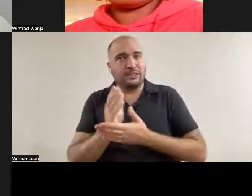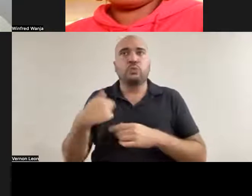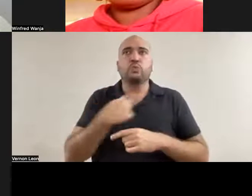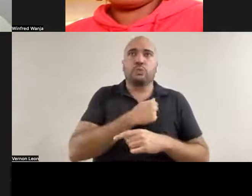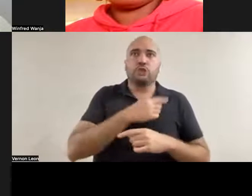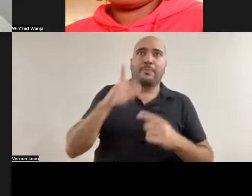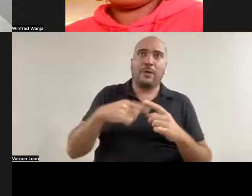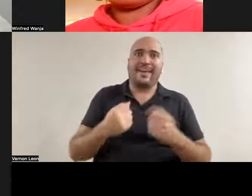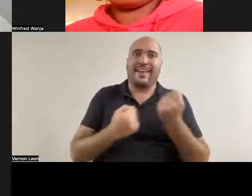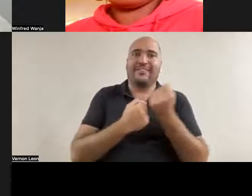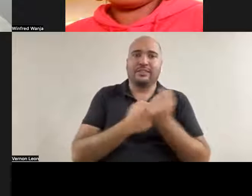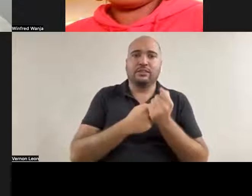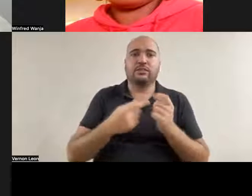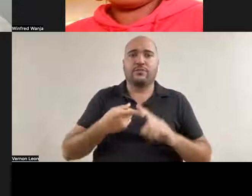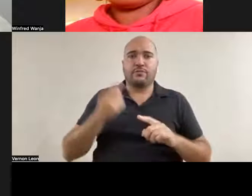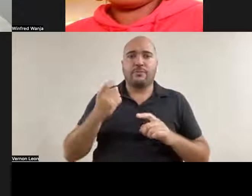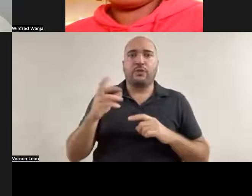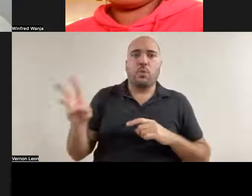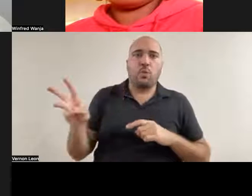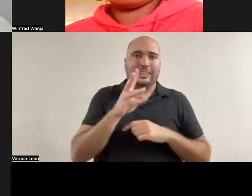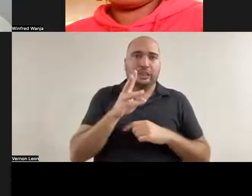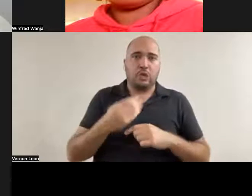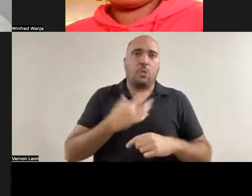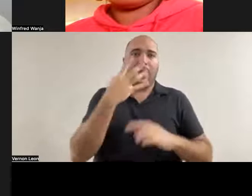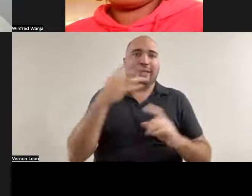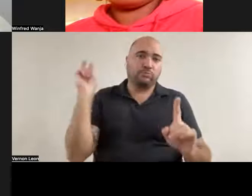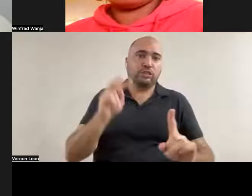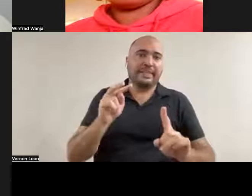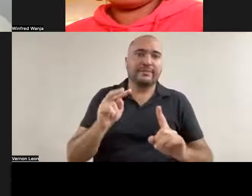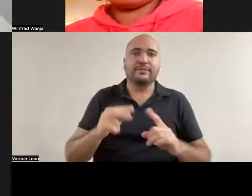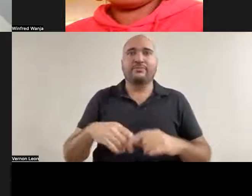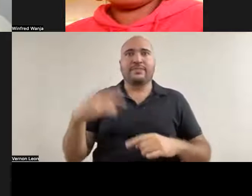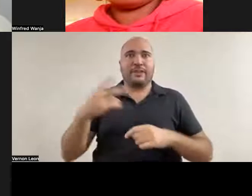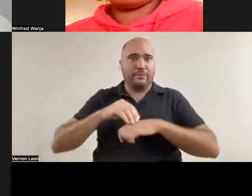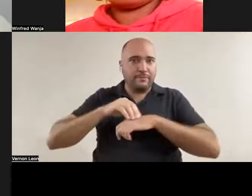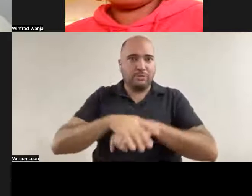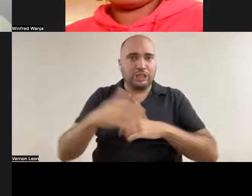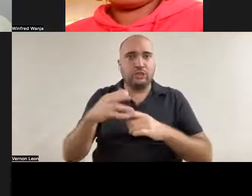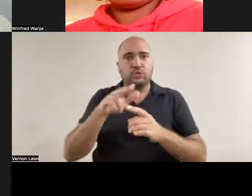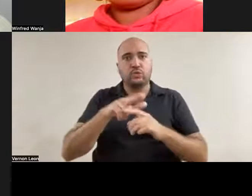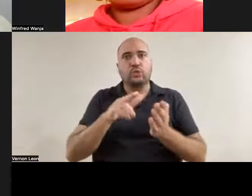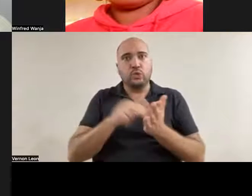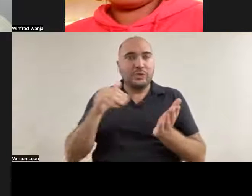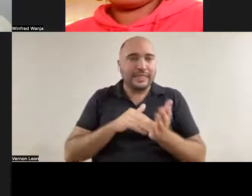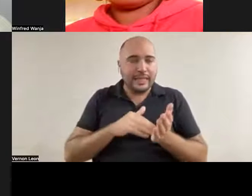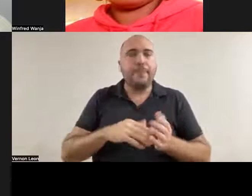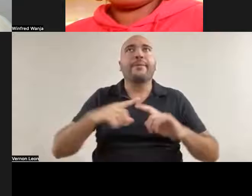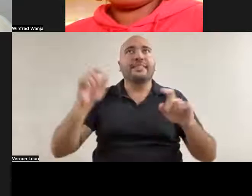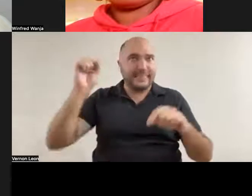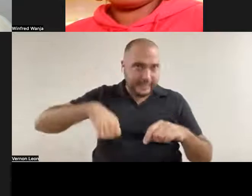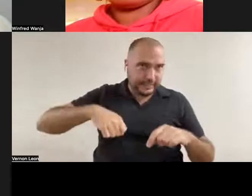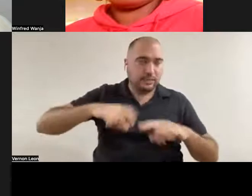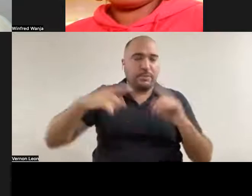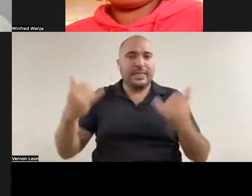talk about it from a Western perspective, which has been very influential in New Zealand. But what we're seeing now is